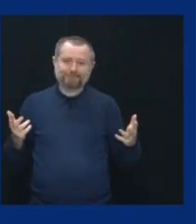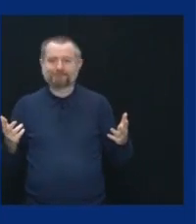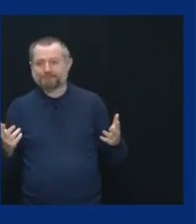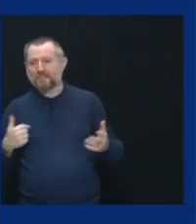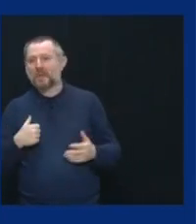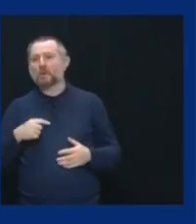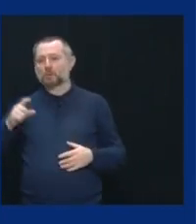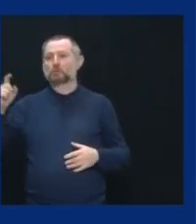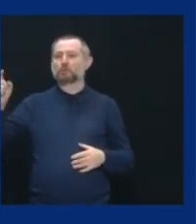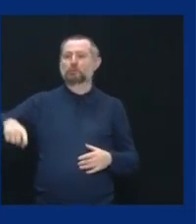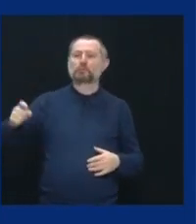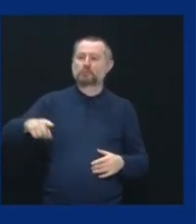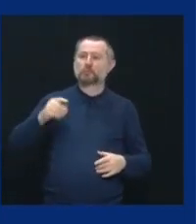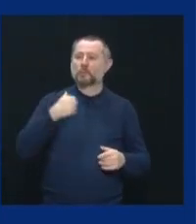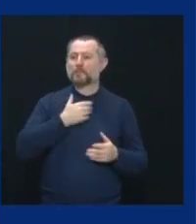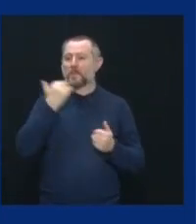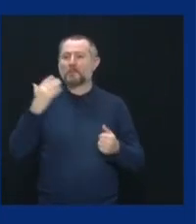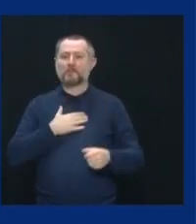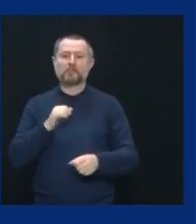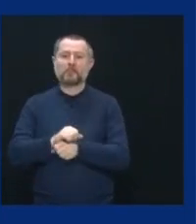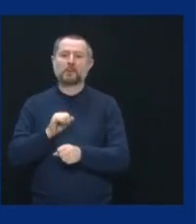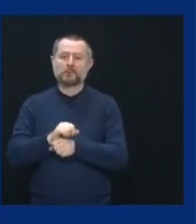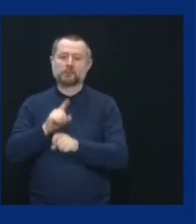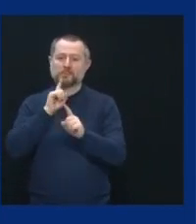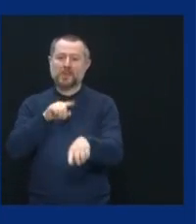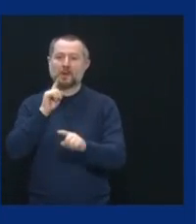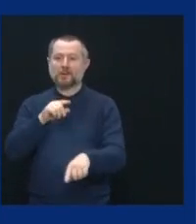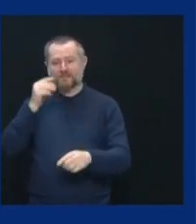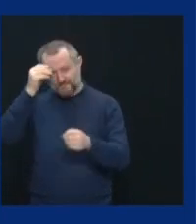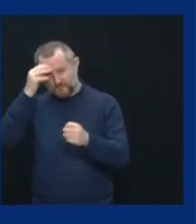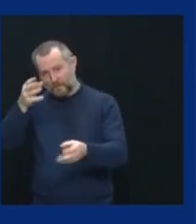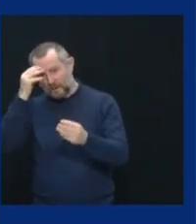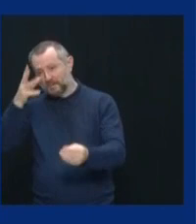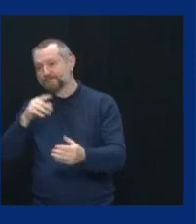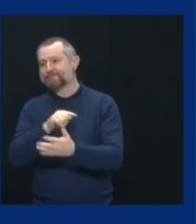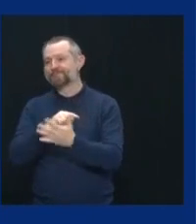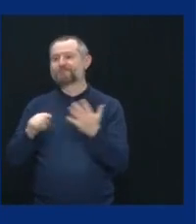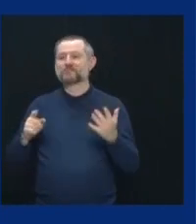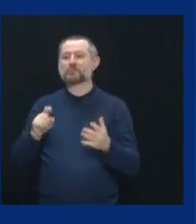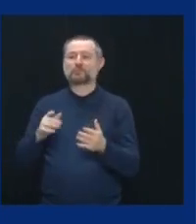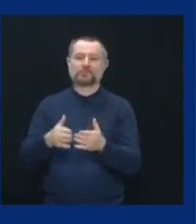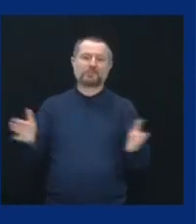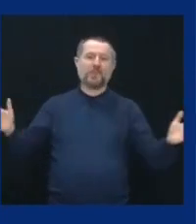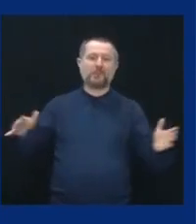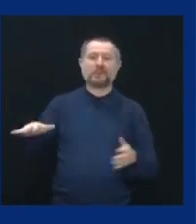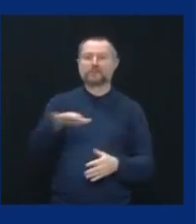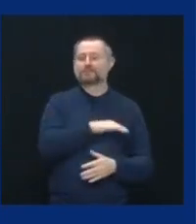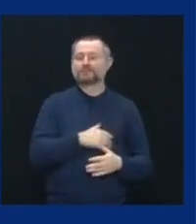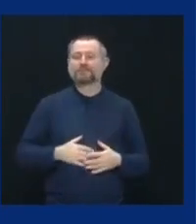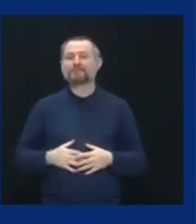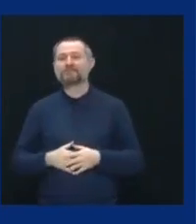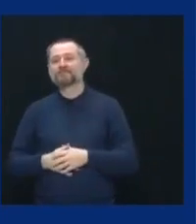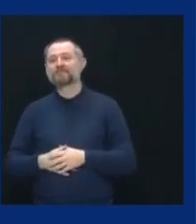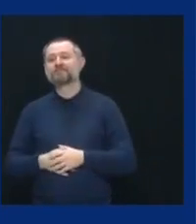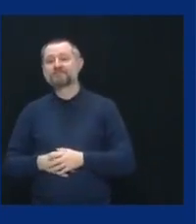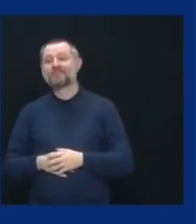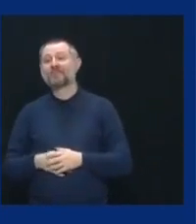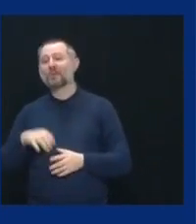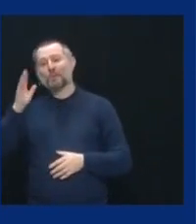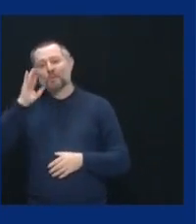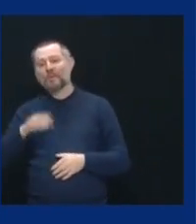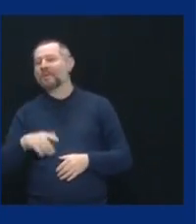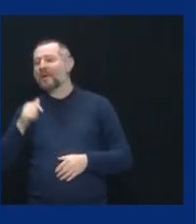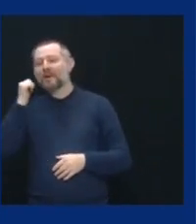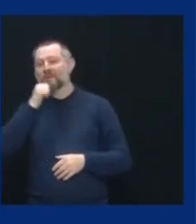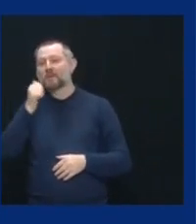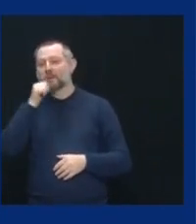should have done a better job providing more public information. Now, we're focused on the day-to-day and we're focused on